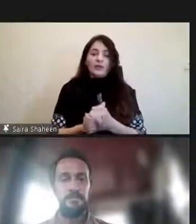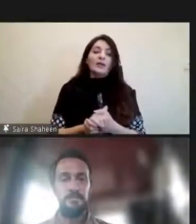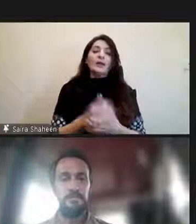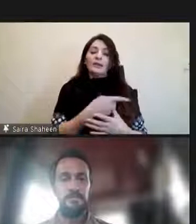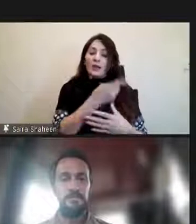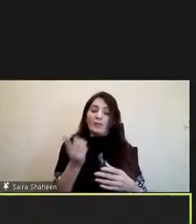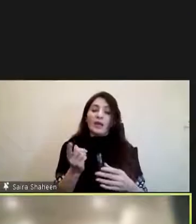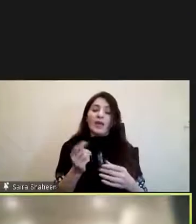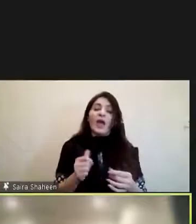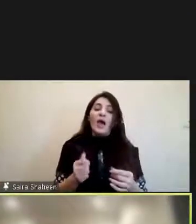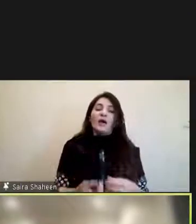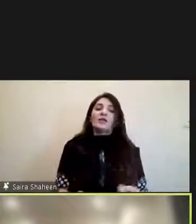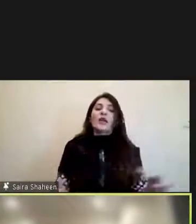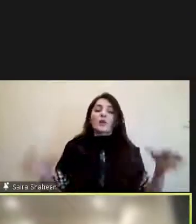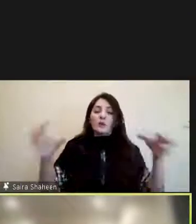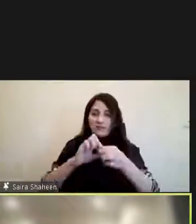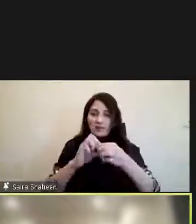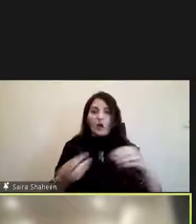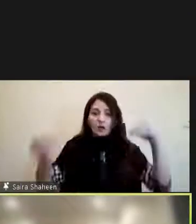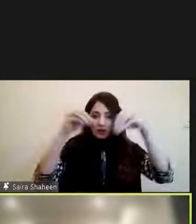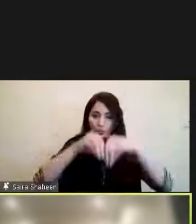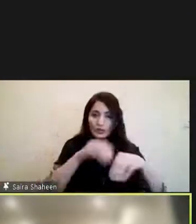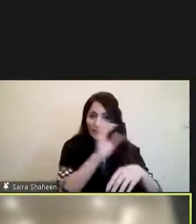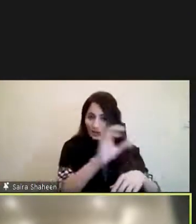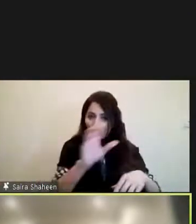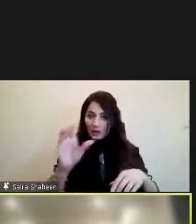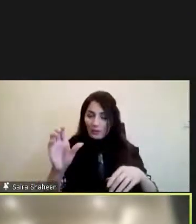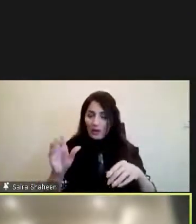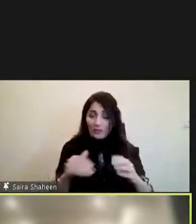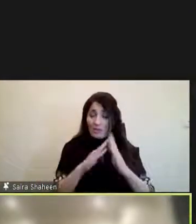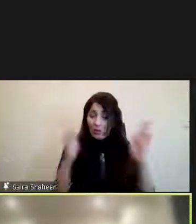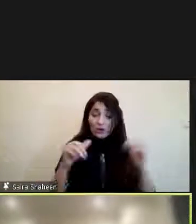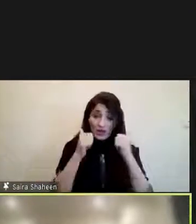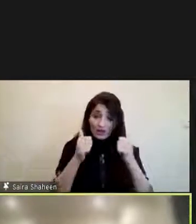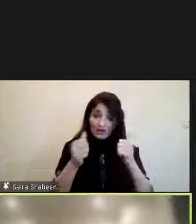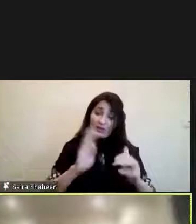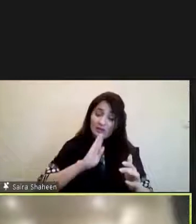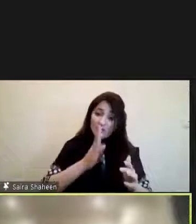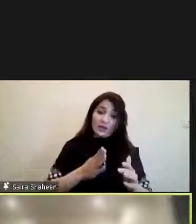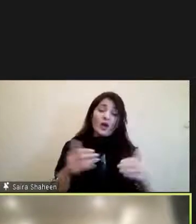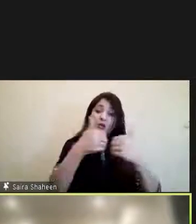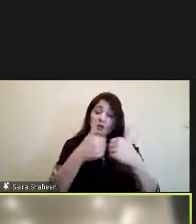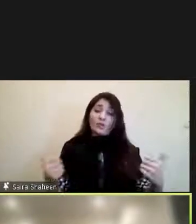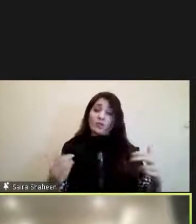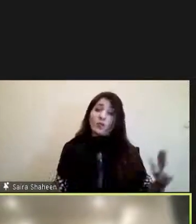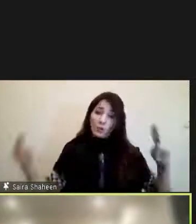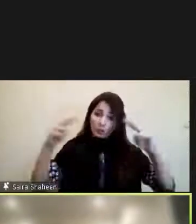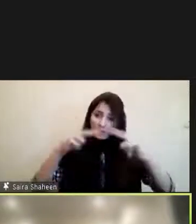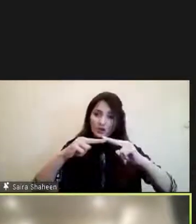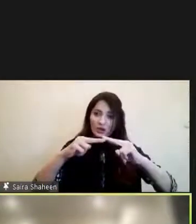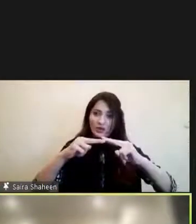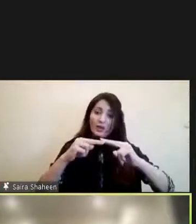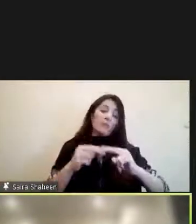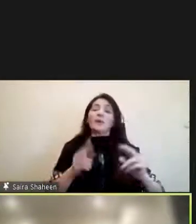and inclusion and all of the important work that's being undertaken to bridge these gaps. We will now play a